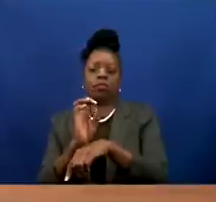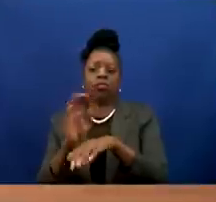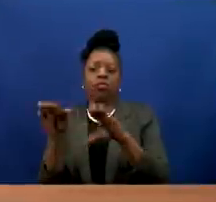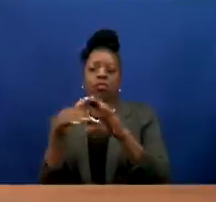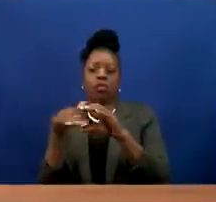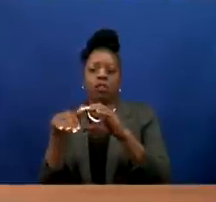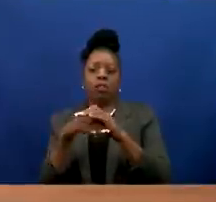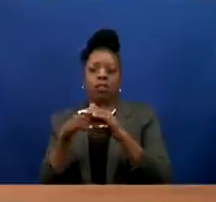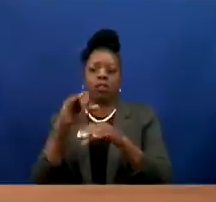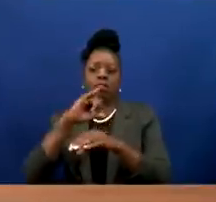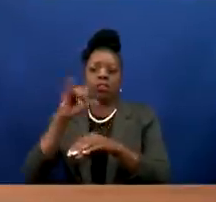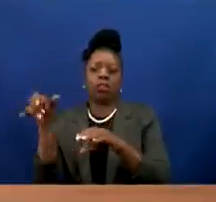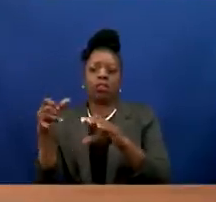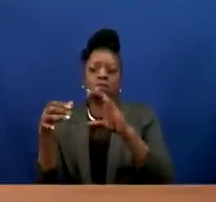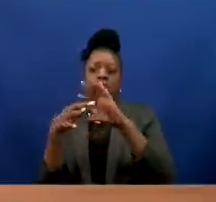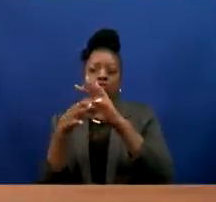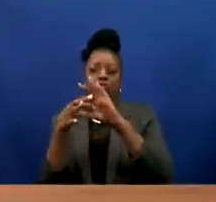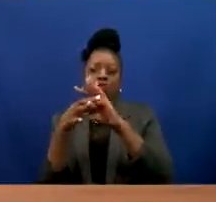at